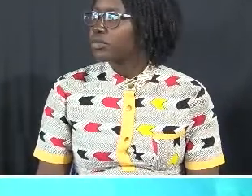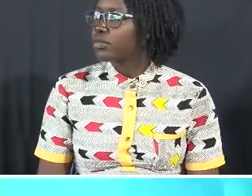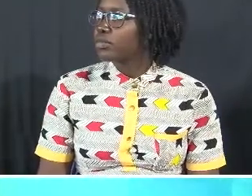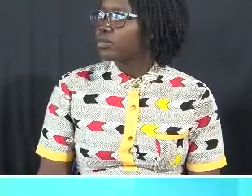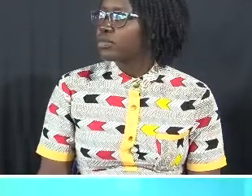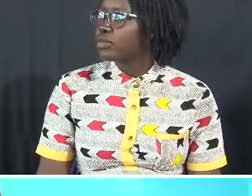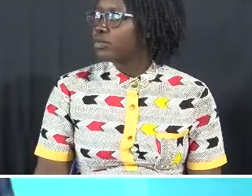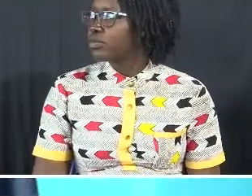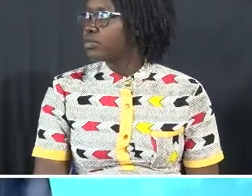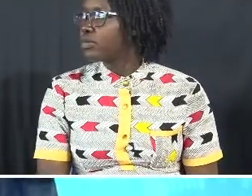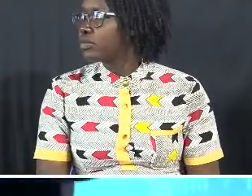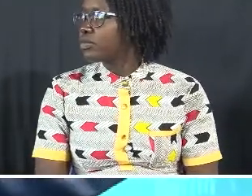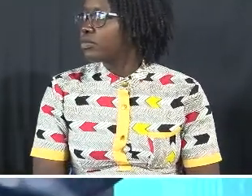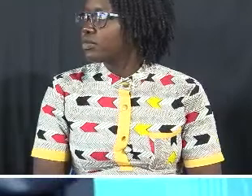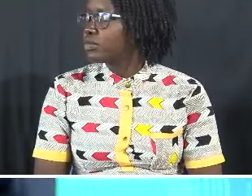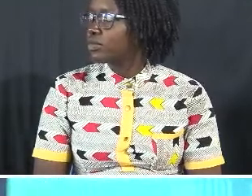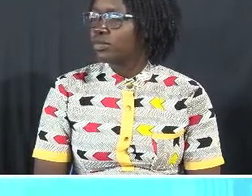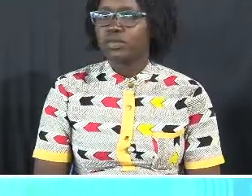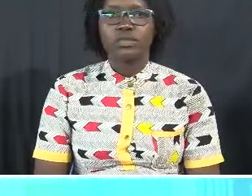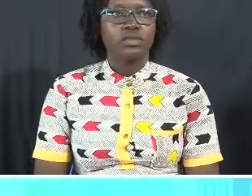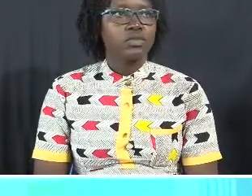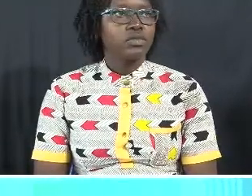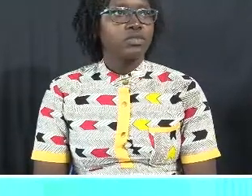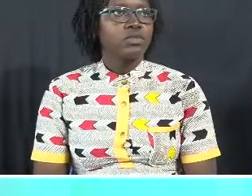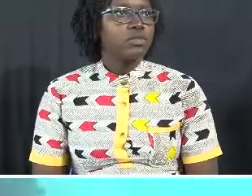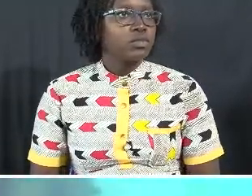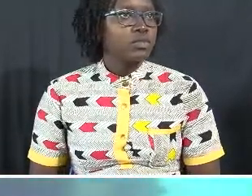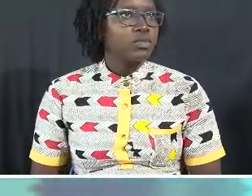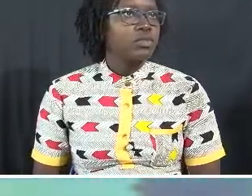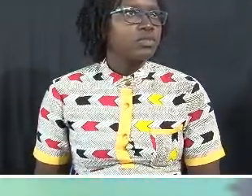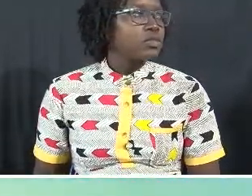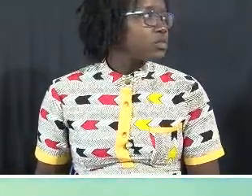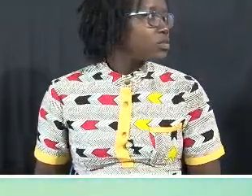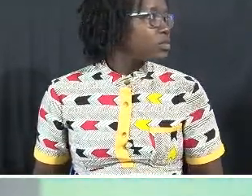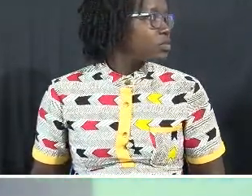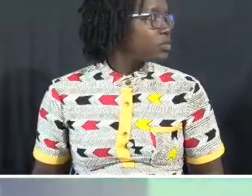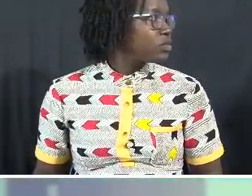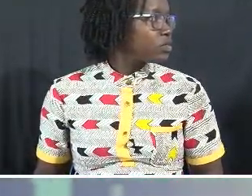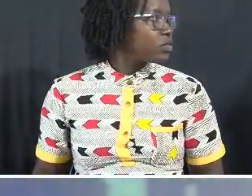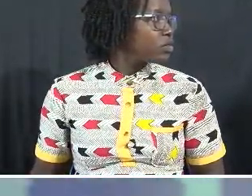Number two in Swahili, now you can say, we can sing together and then we pray.